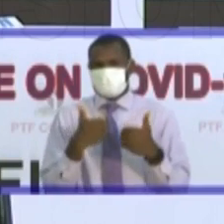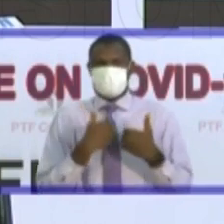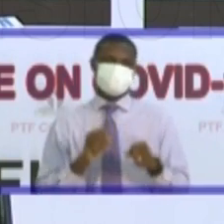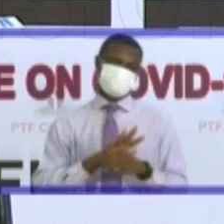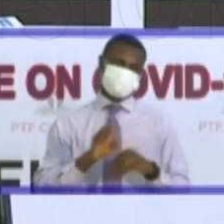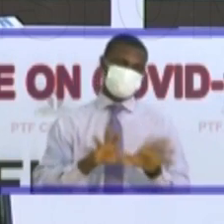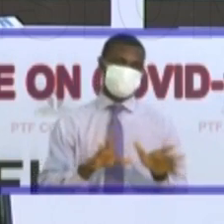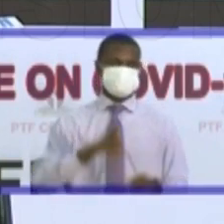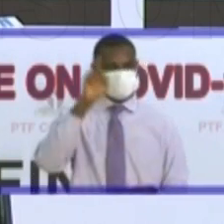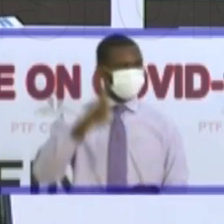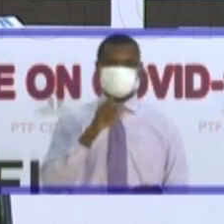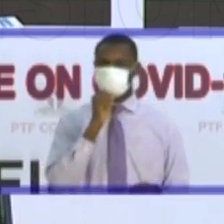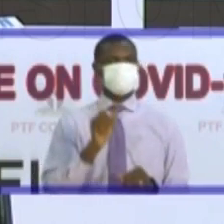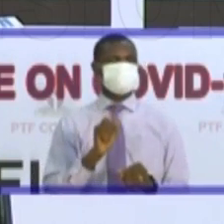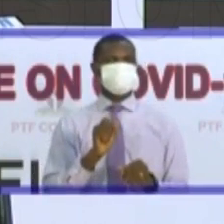COVID-19 patients.